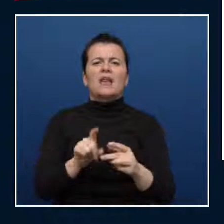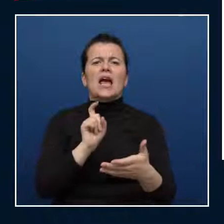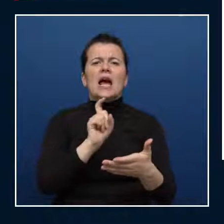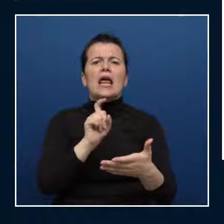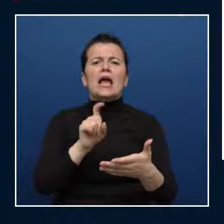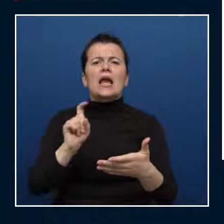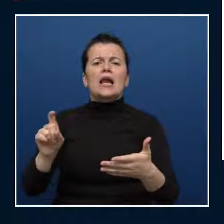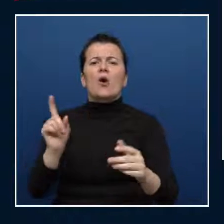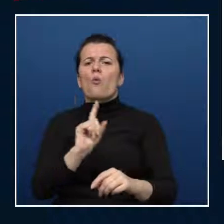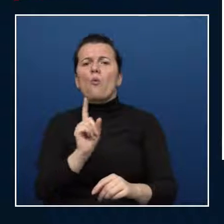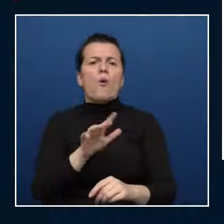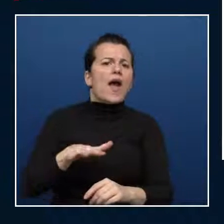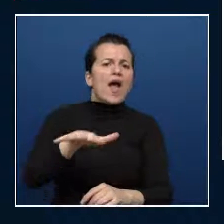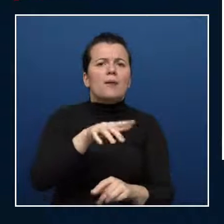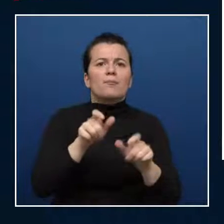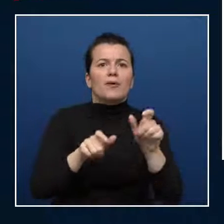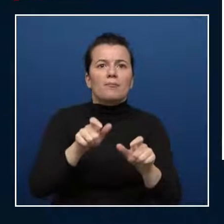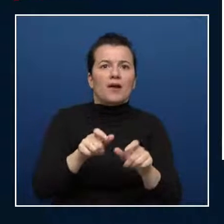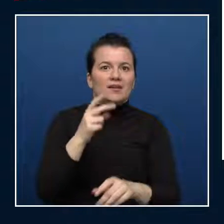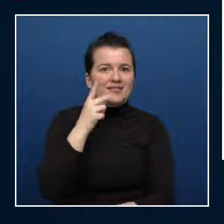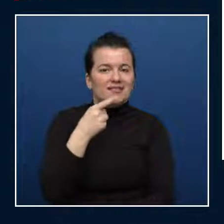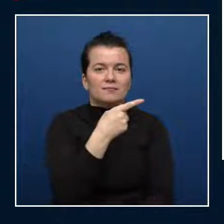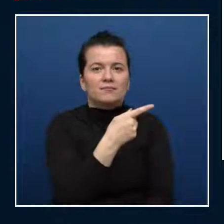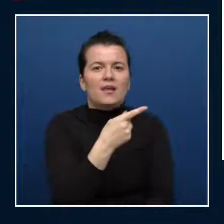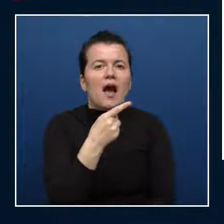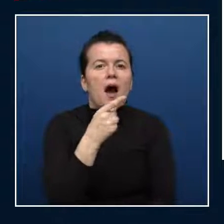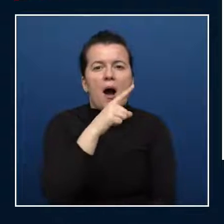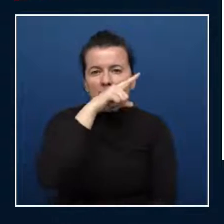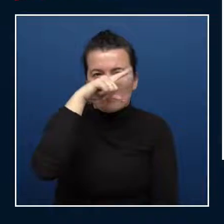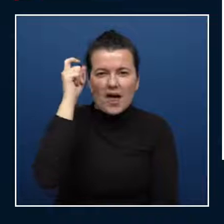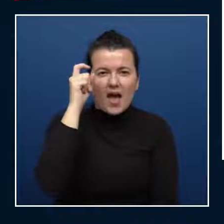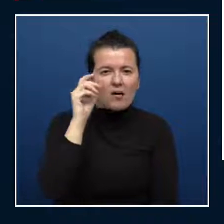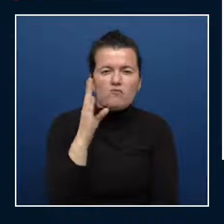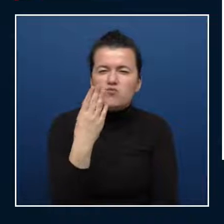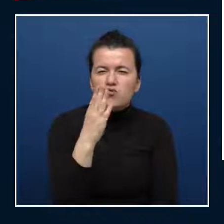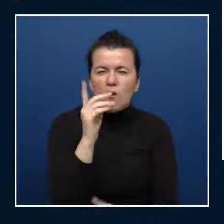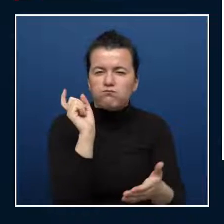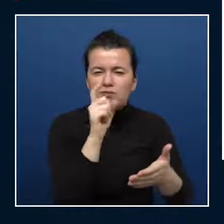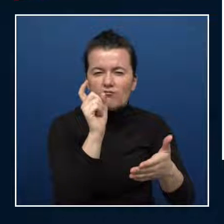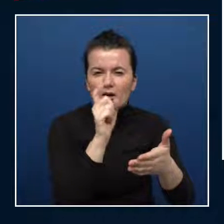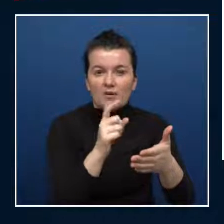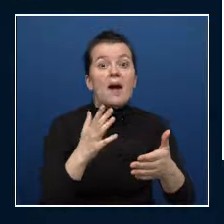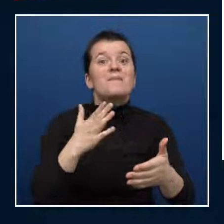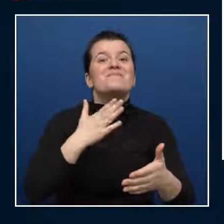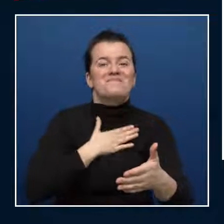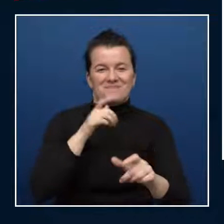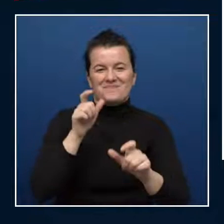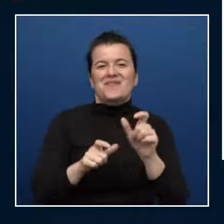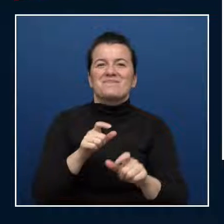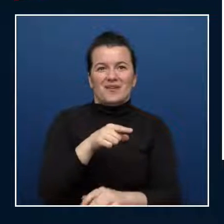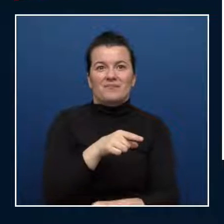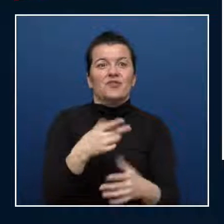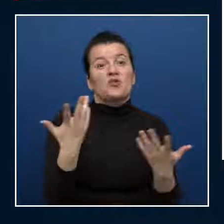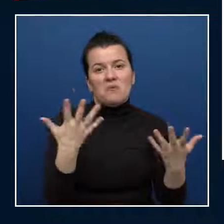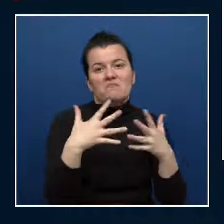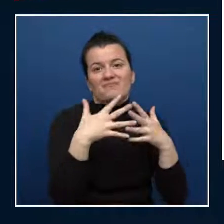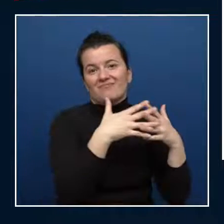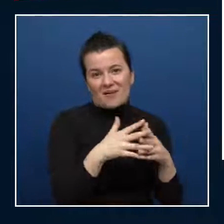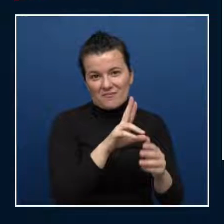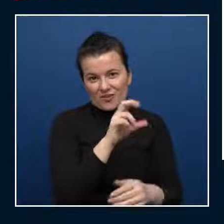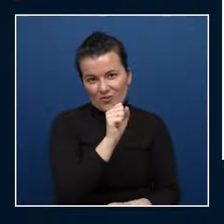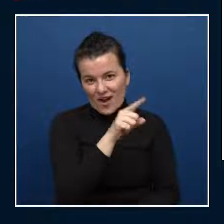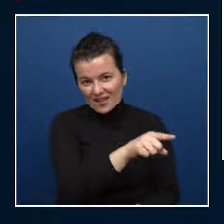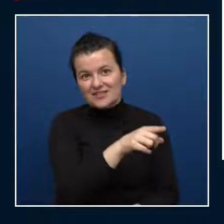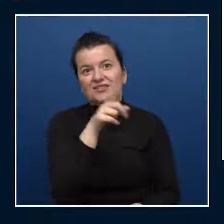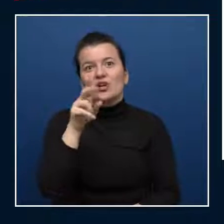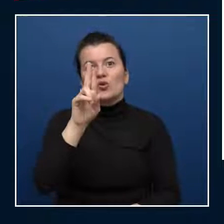but the big blue dots on the map are actually my endpoints. So I've got the one in the US, the one in the UK, and one in Australia. If I